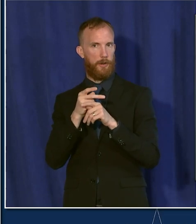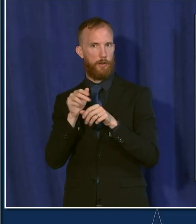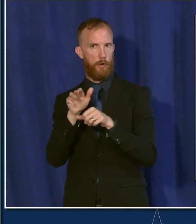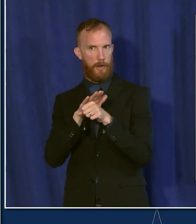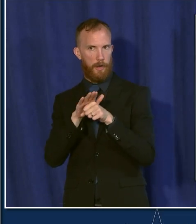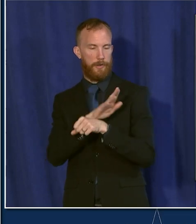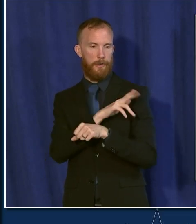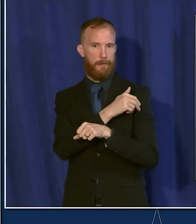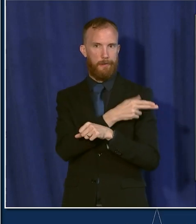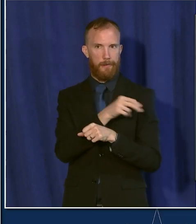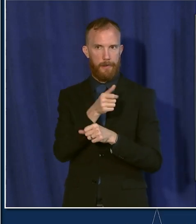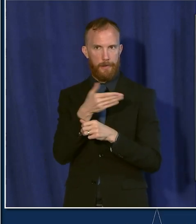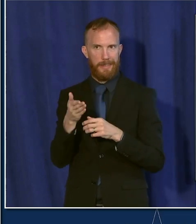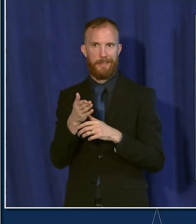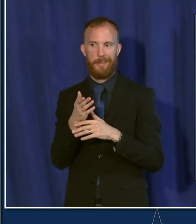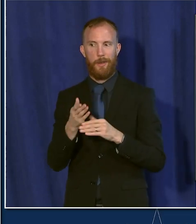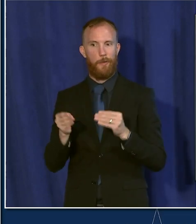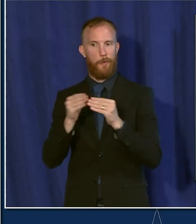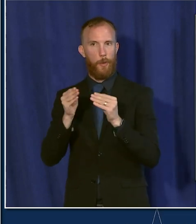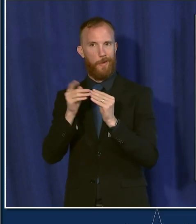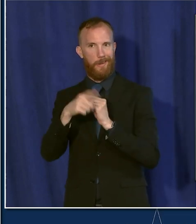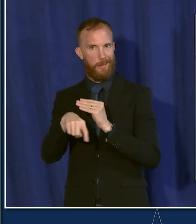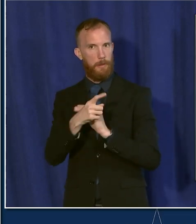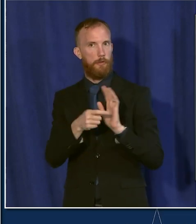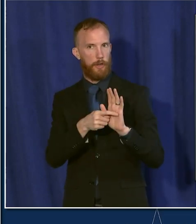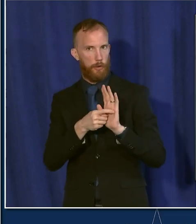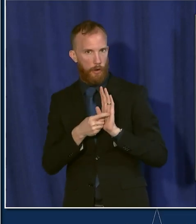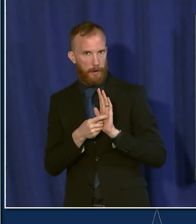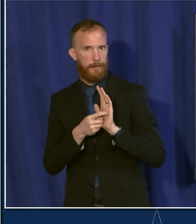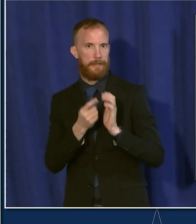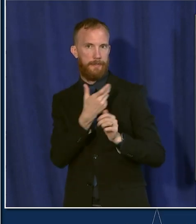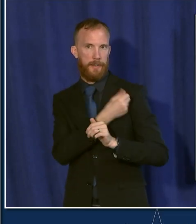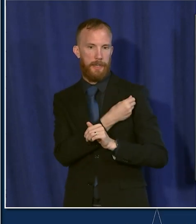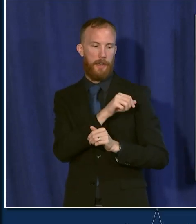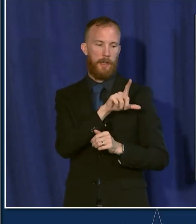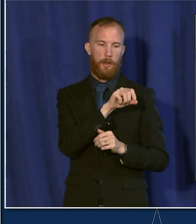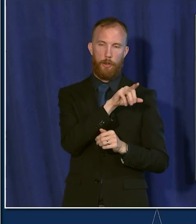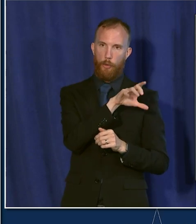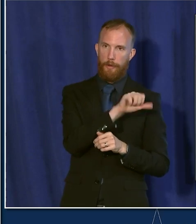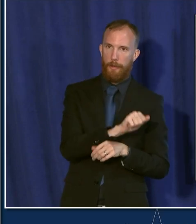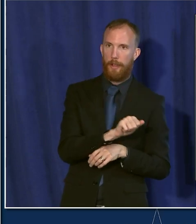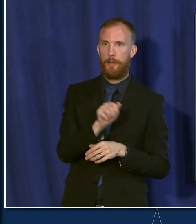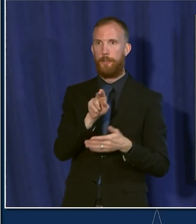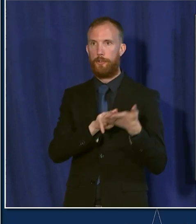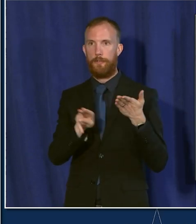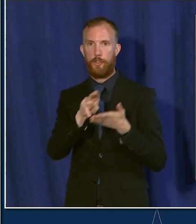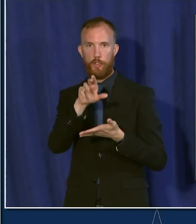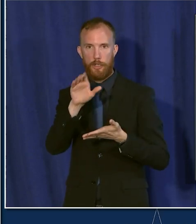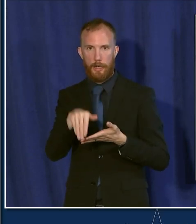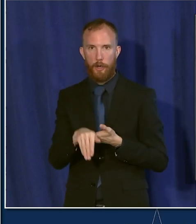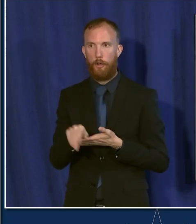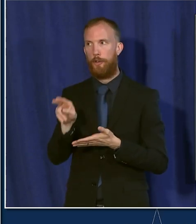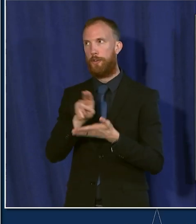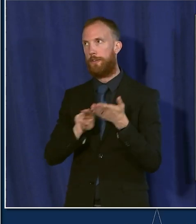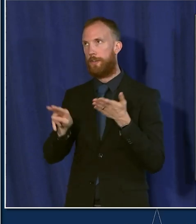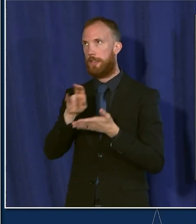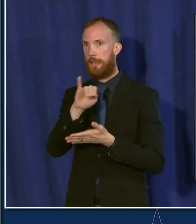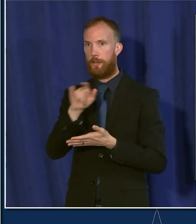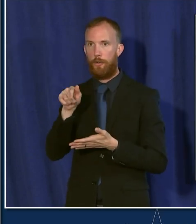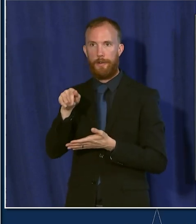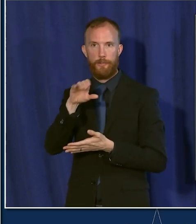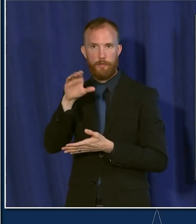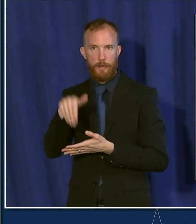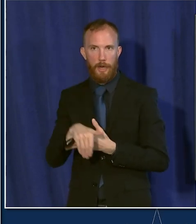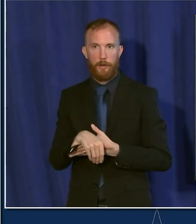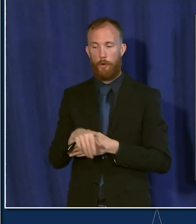and more are doing, and I expect more to come, where we saw, Loyola and University of Chicago and University of Illinois at Chicago, and most